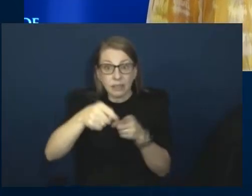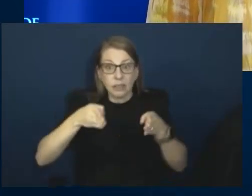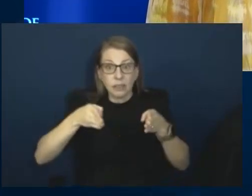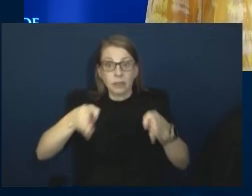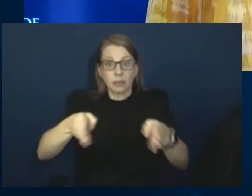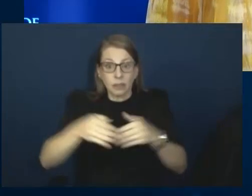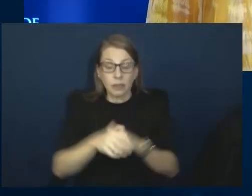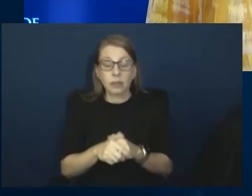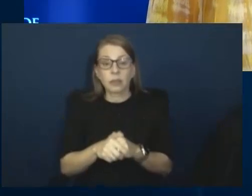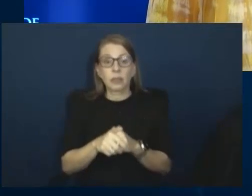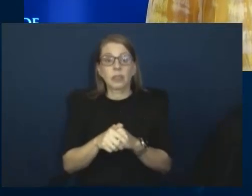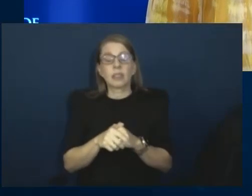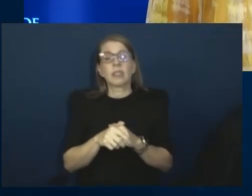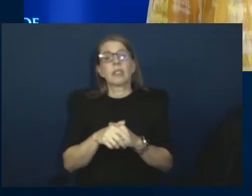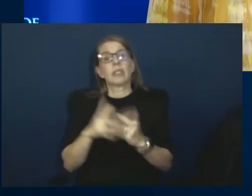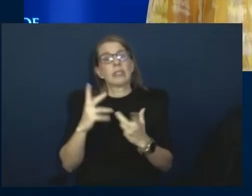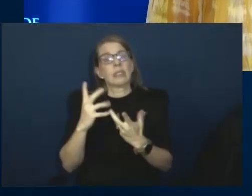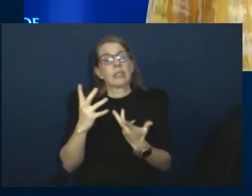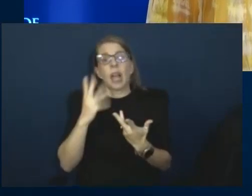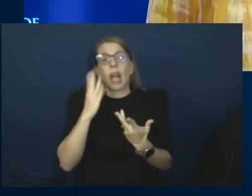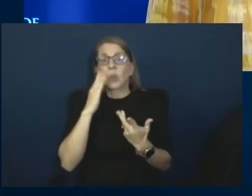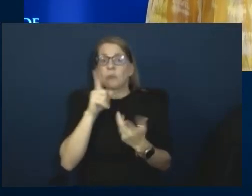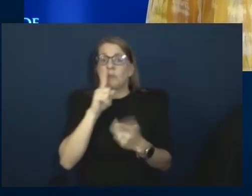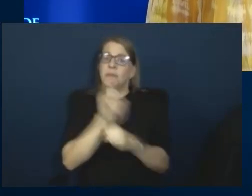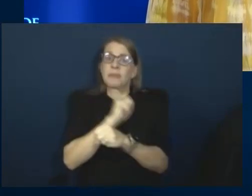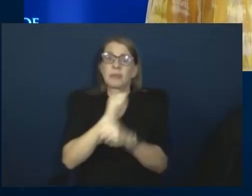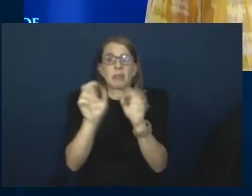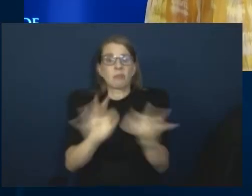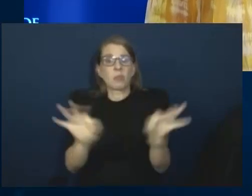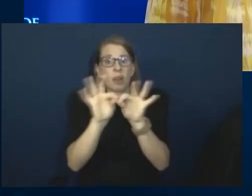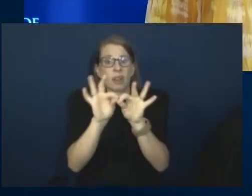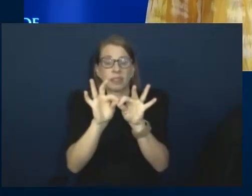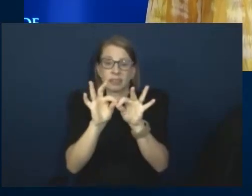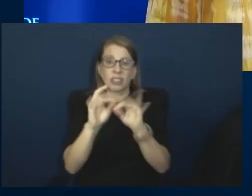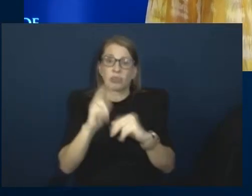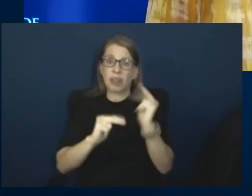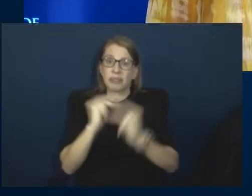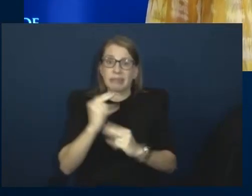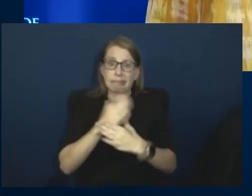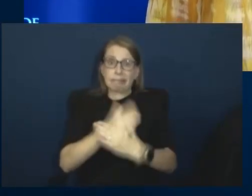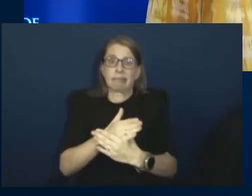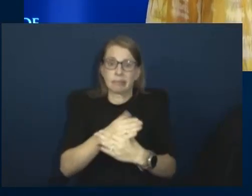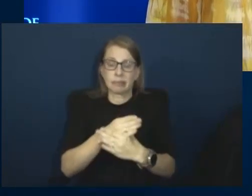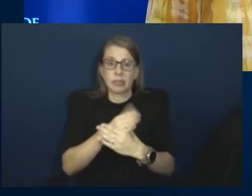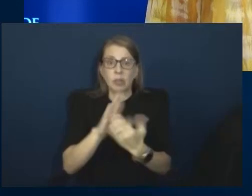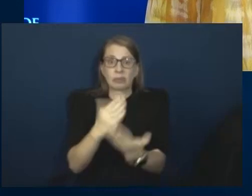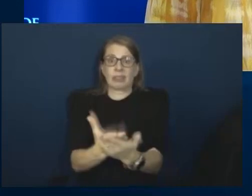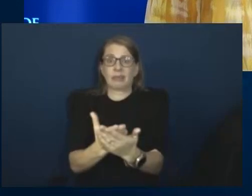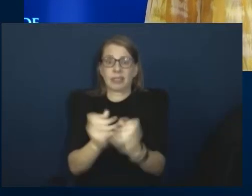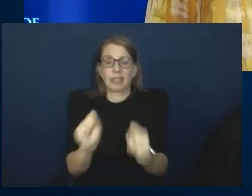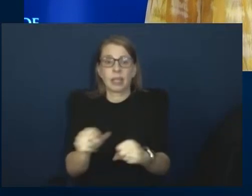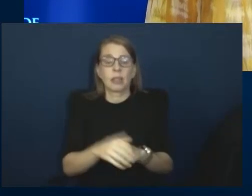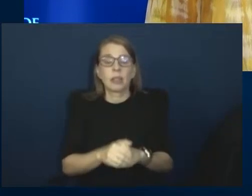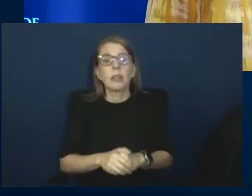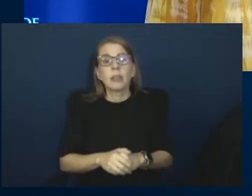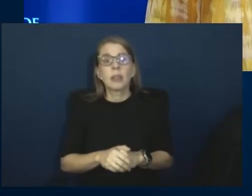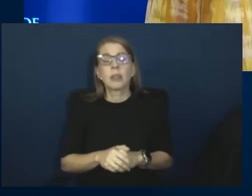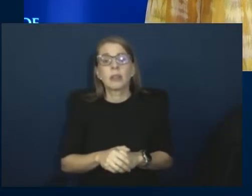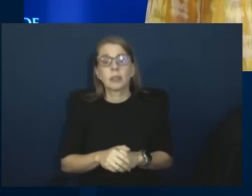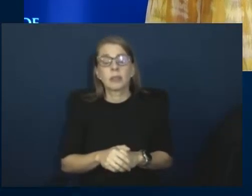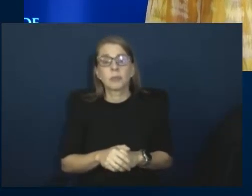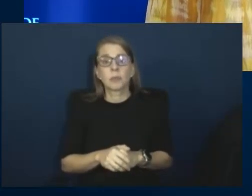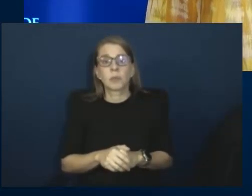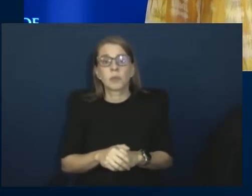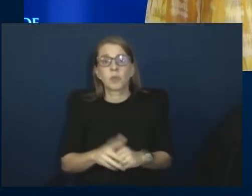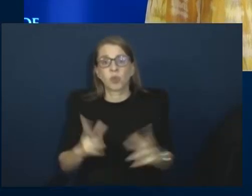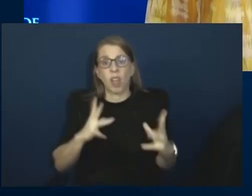give, because it is vitally important now, especially as we're coming into a holiday weekend. We know we tend to see more trauma or things of that nature on holiday